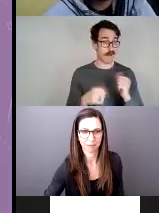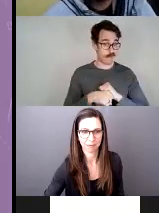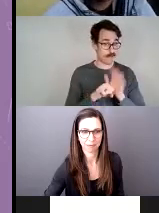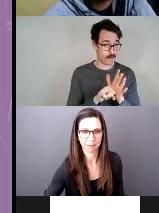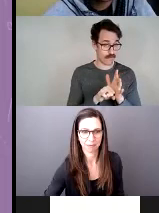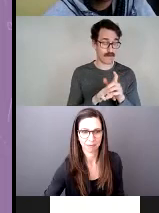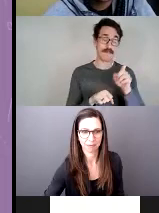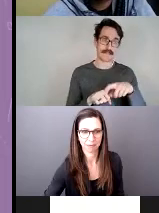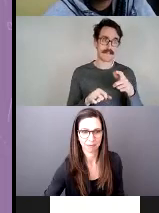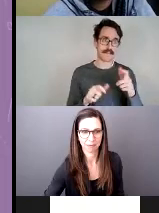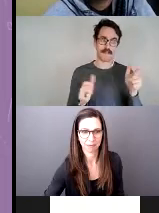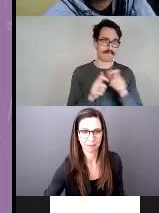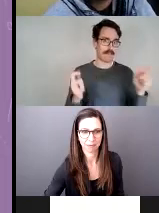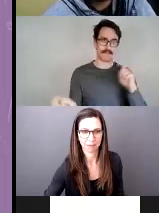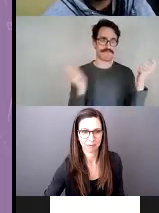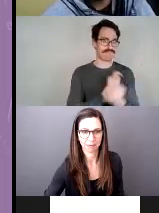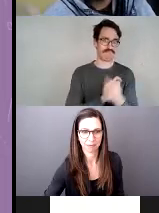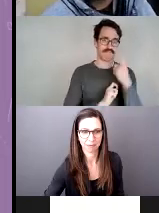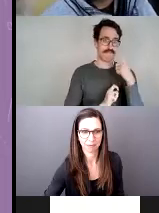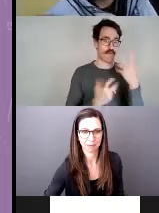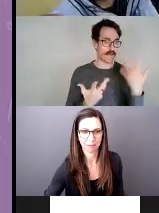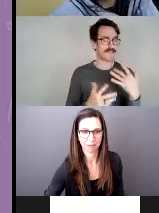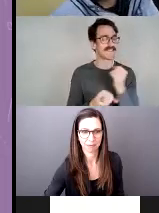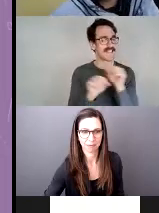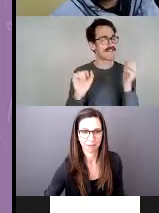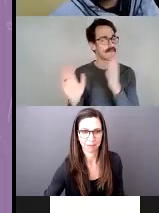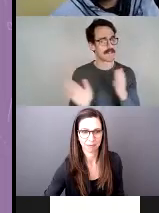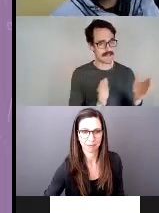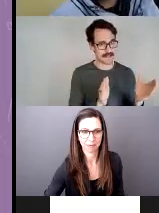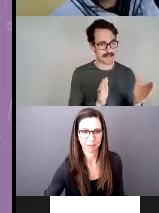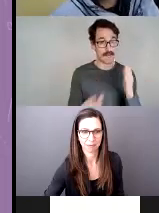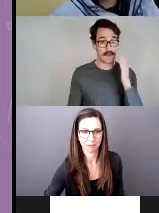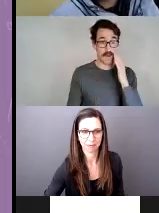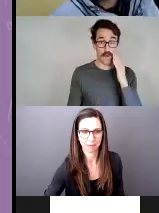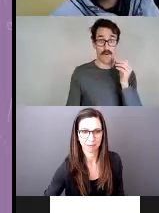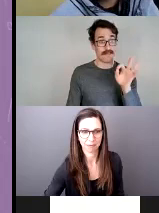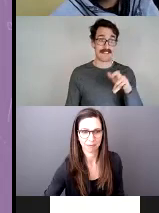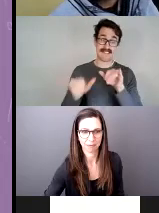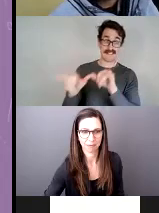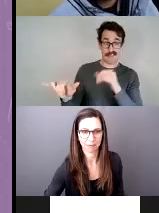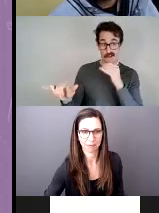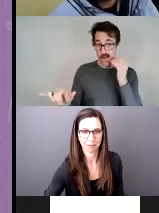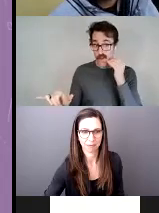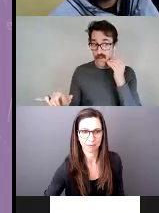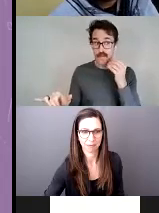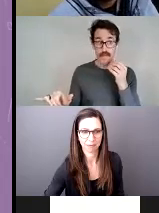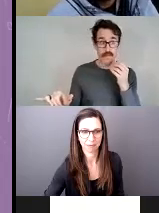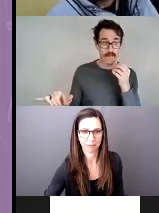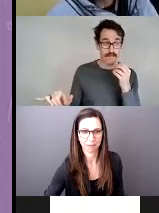make drastic safety planning because, of course, we know that with the abusers being at home now, the safety planning has to be